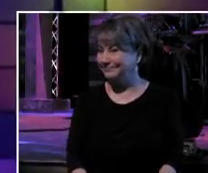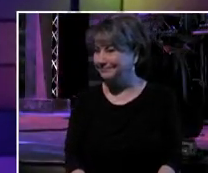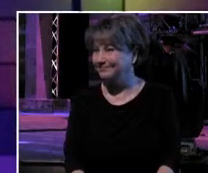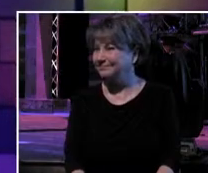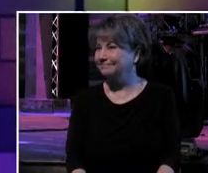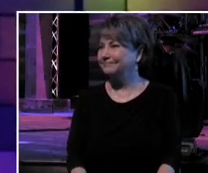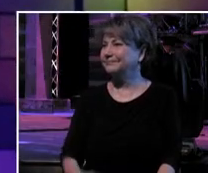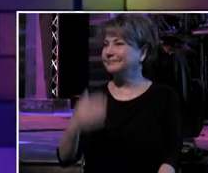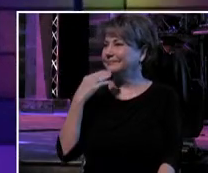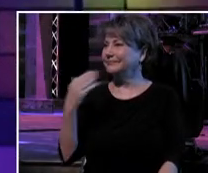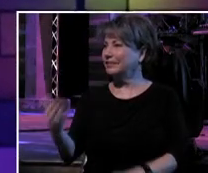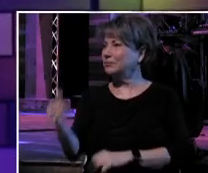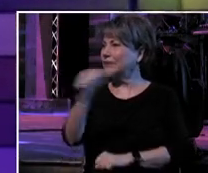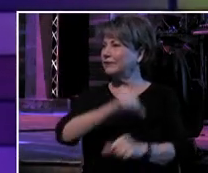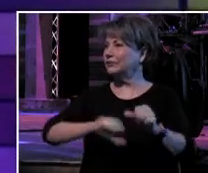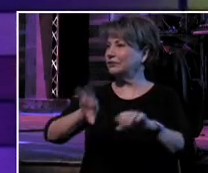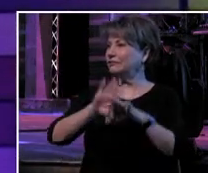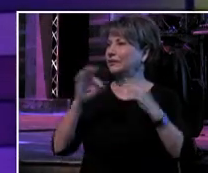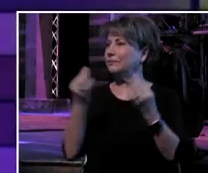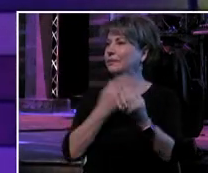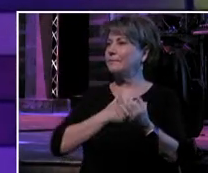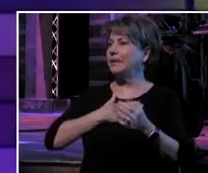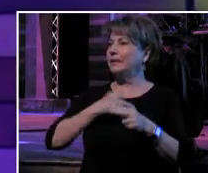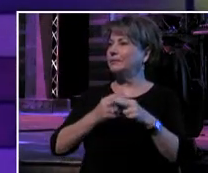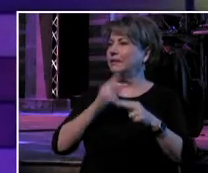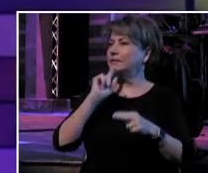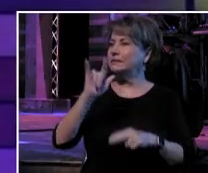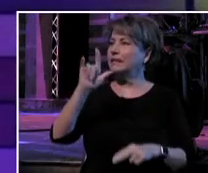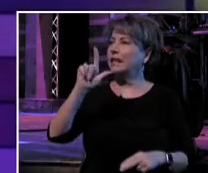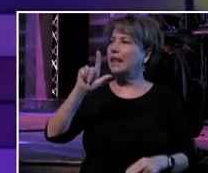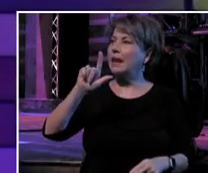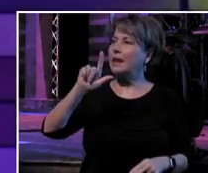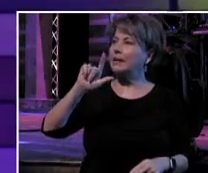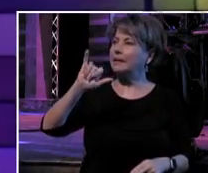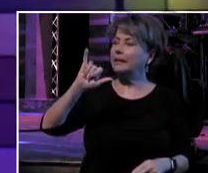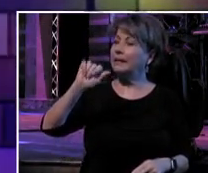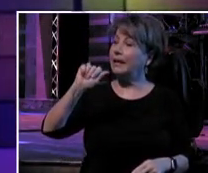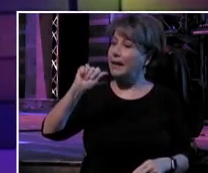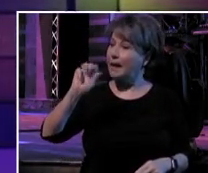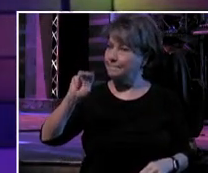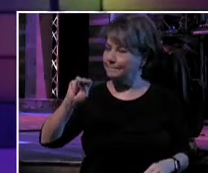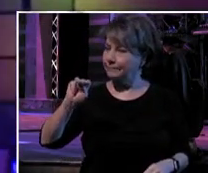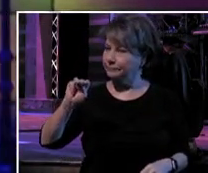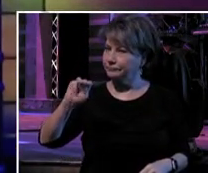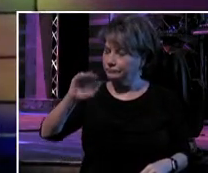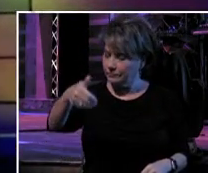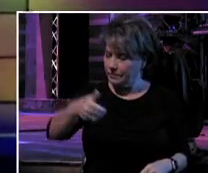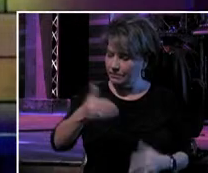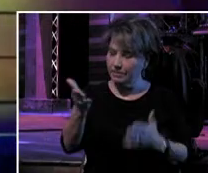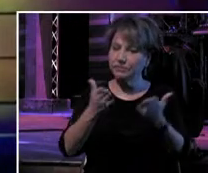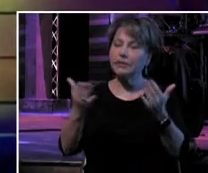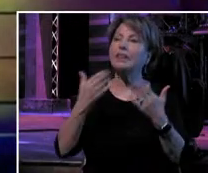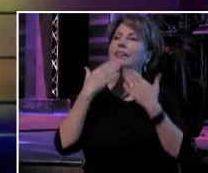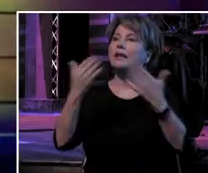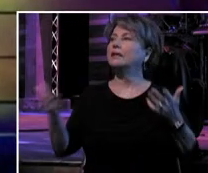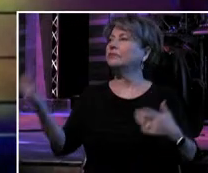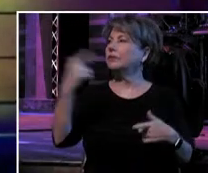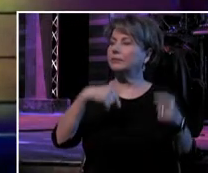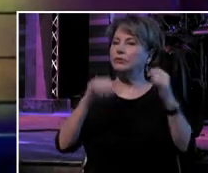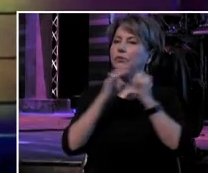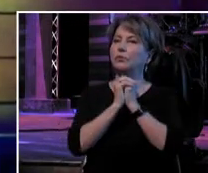Well, good morning, Fellowship family. My name is Liam, and I want to welcome you to the service today. Thank you so much for being here to worship with